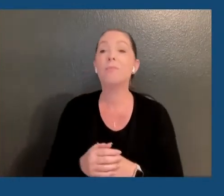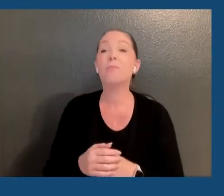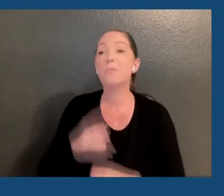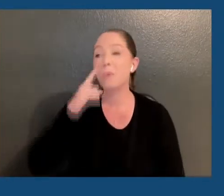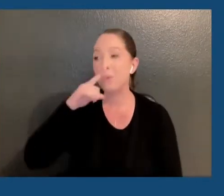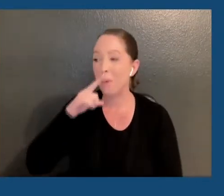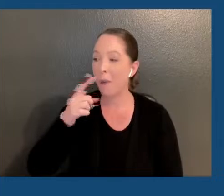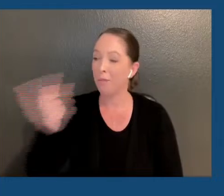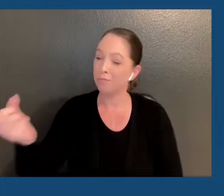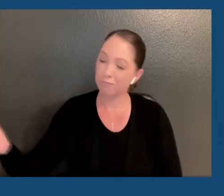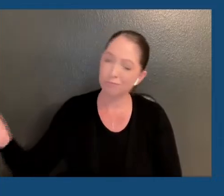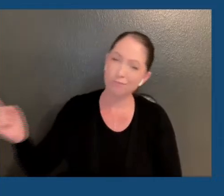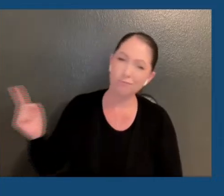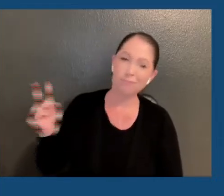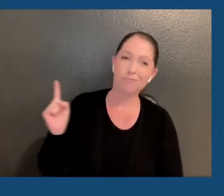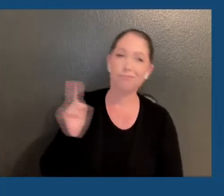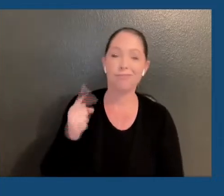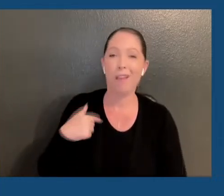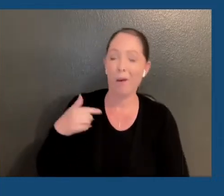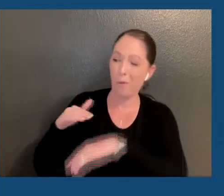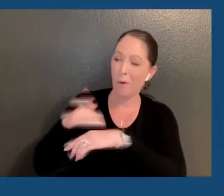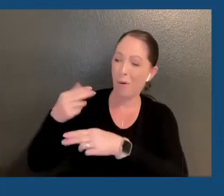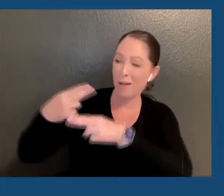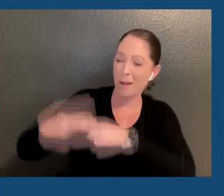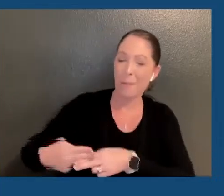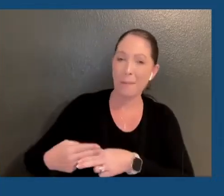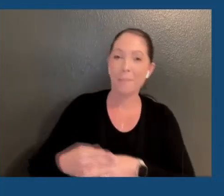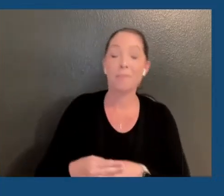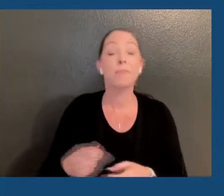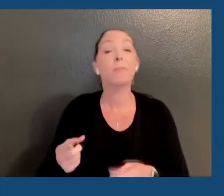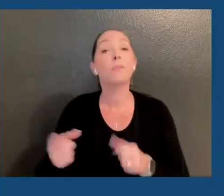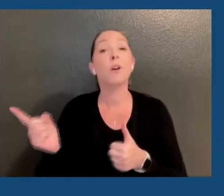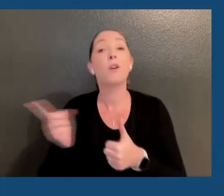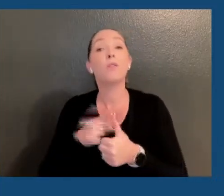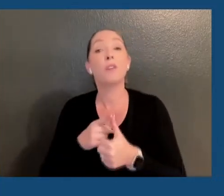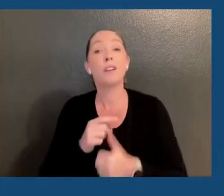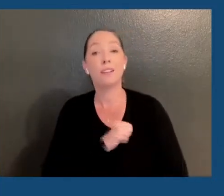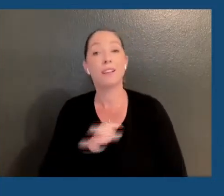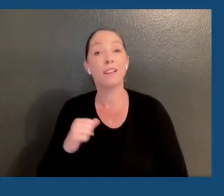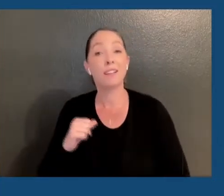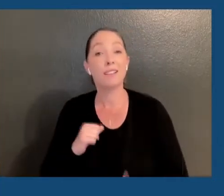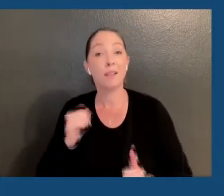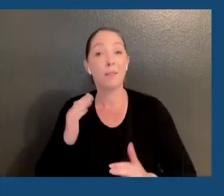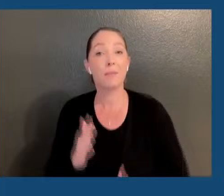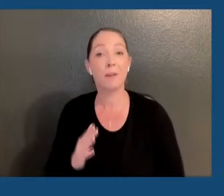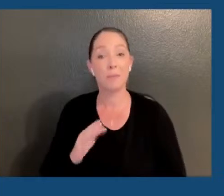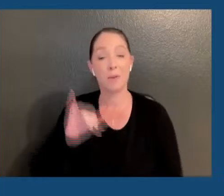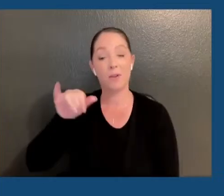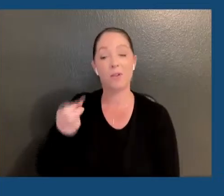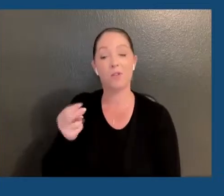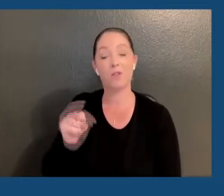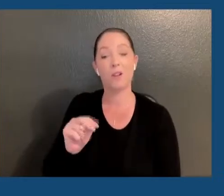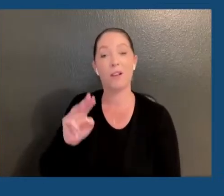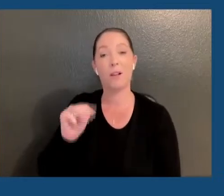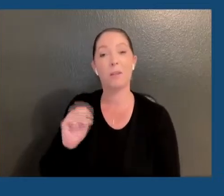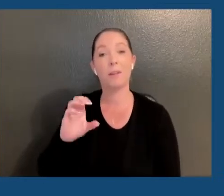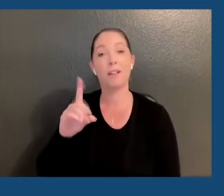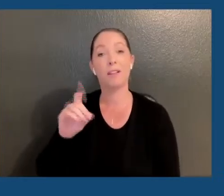front stage as I call them. First, Assemblymember John McDonald.